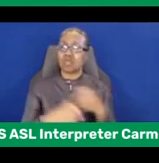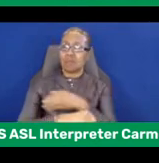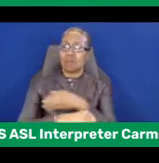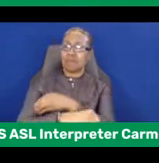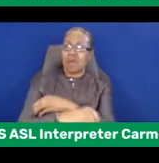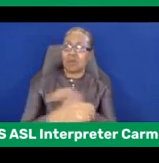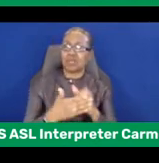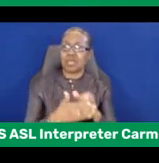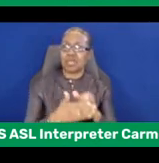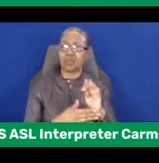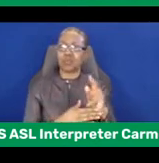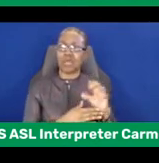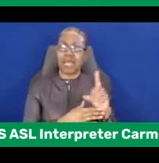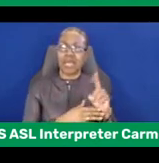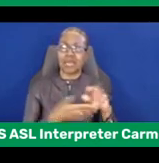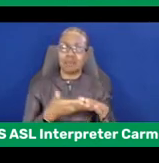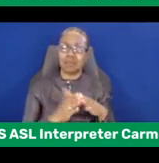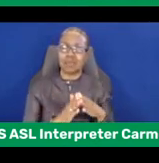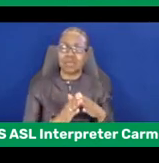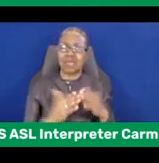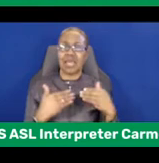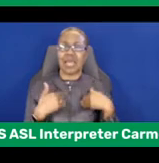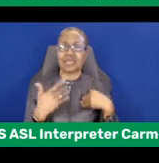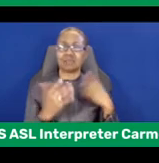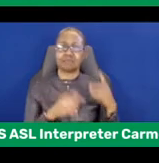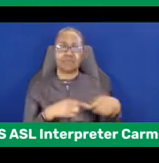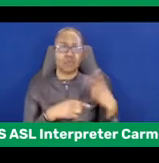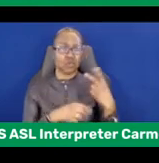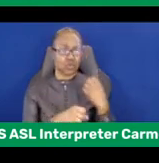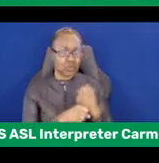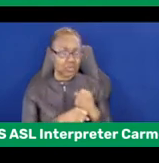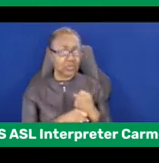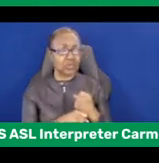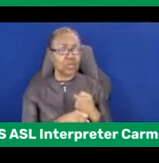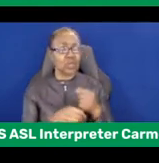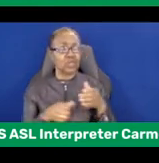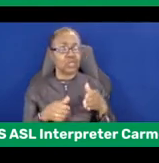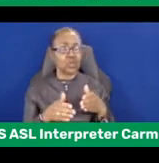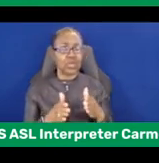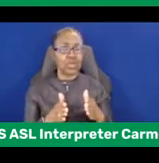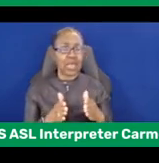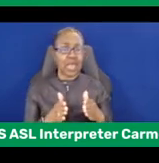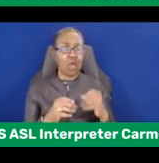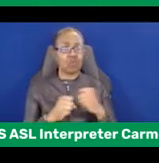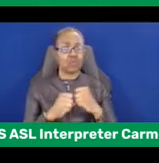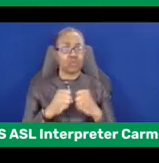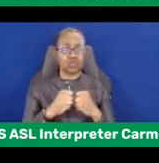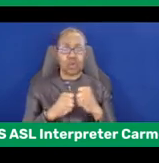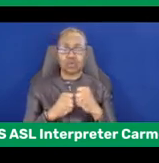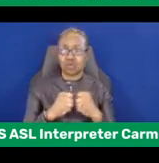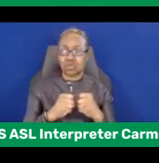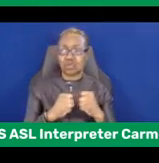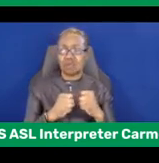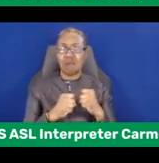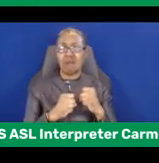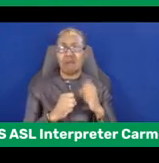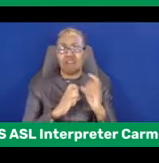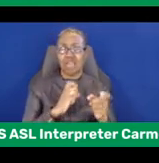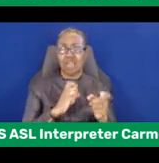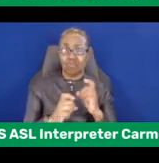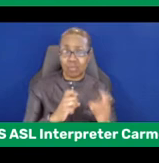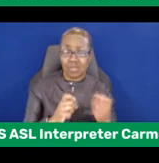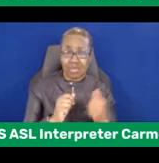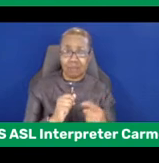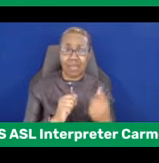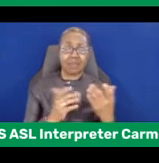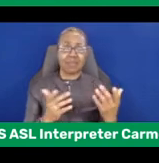mutual aid community has wielded in particular over the last 2 years to allow structures, philanthropy, anybody in this game